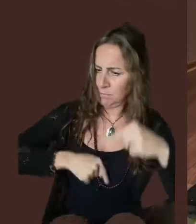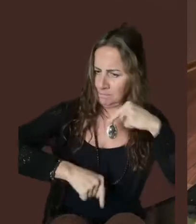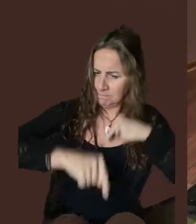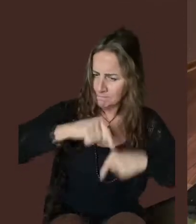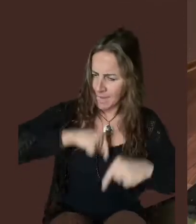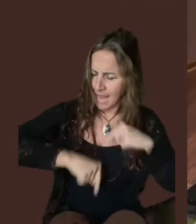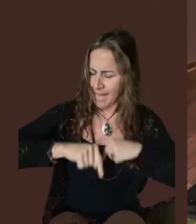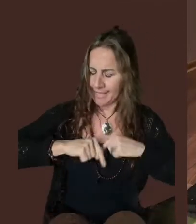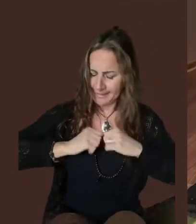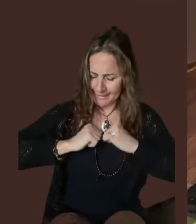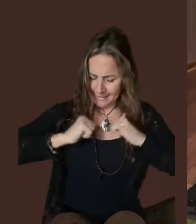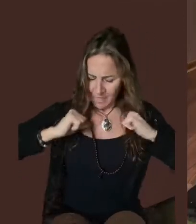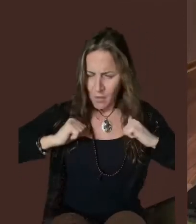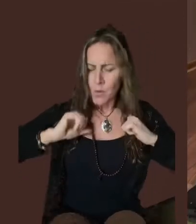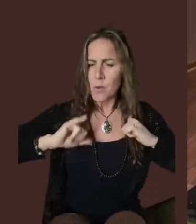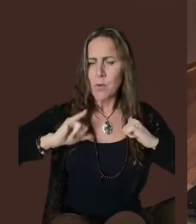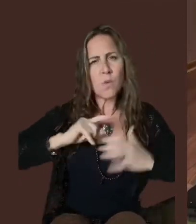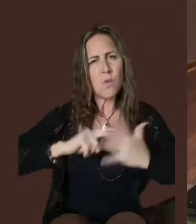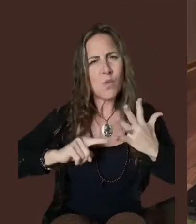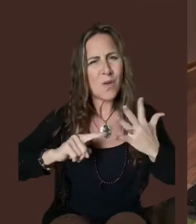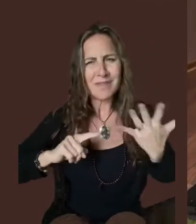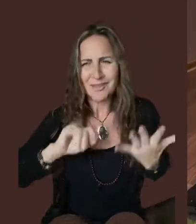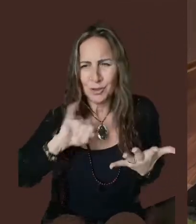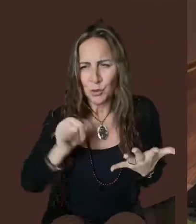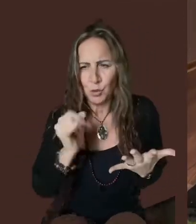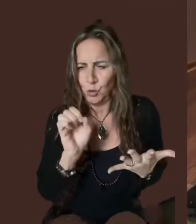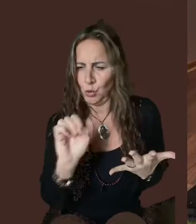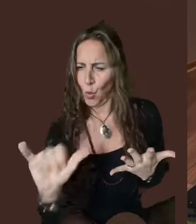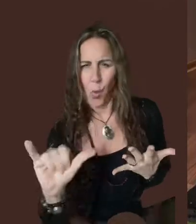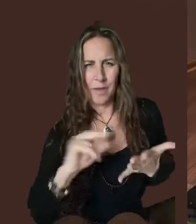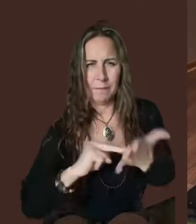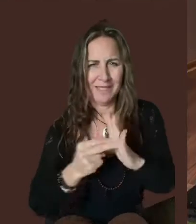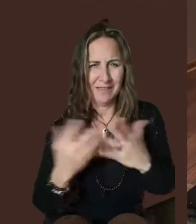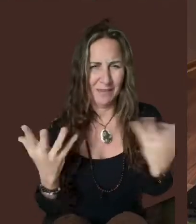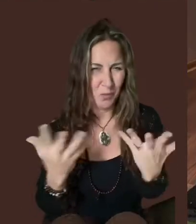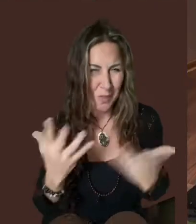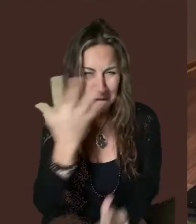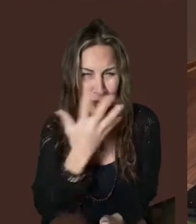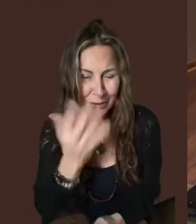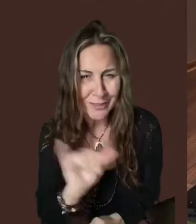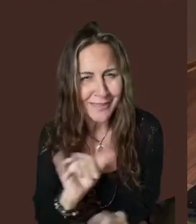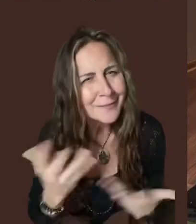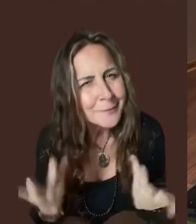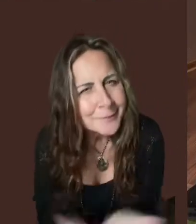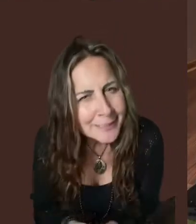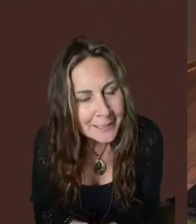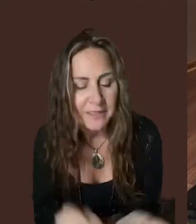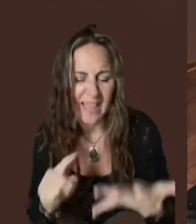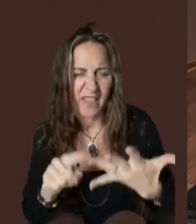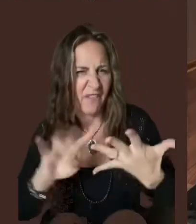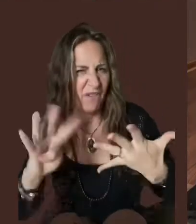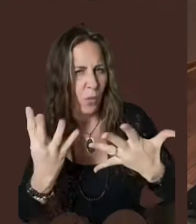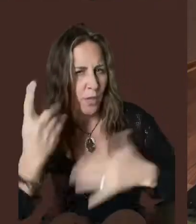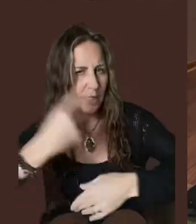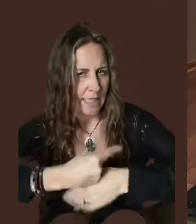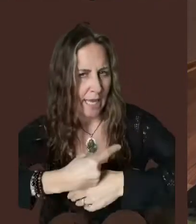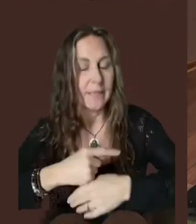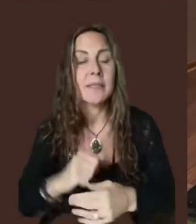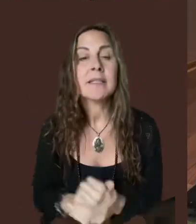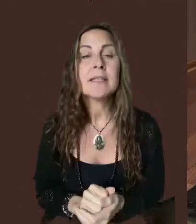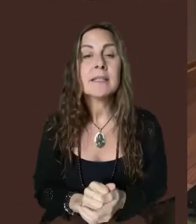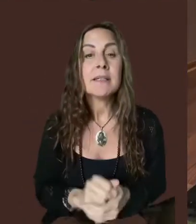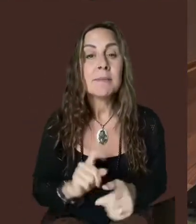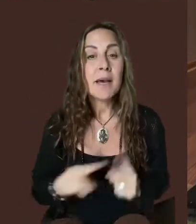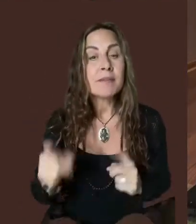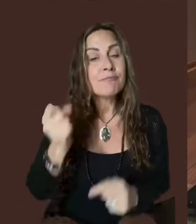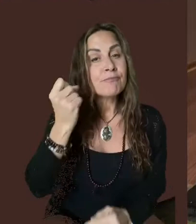back, what really brings me joy. And we'll talk some more about that on the 4th day of the challenge. But